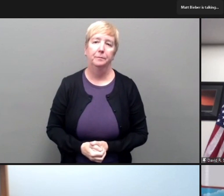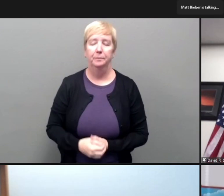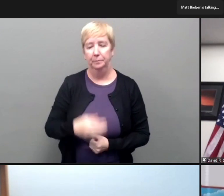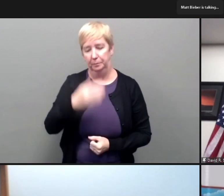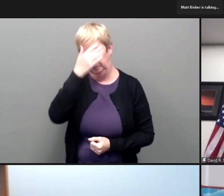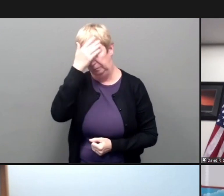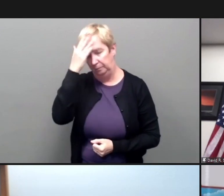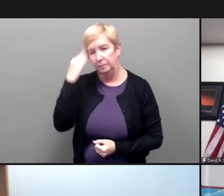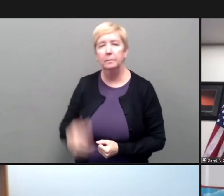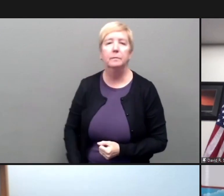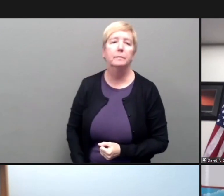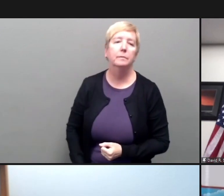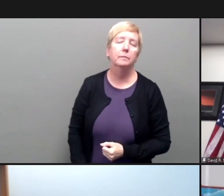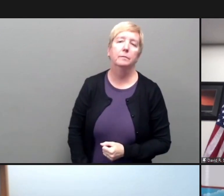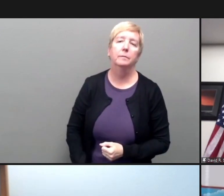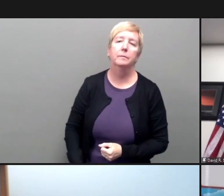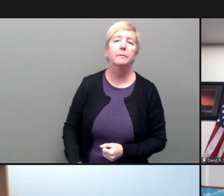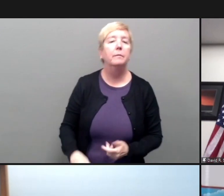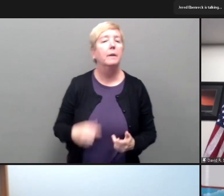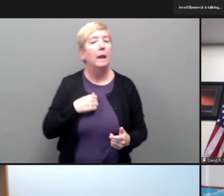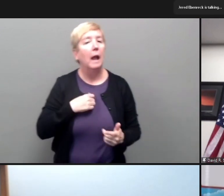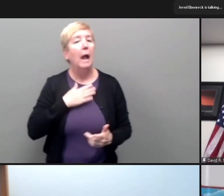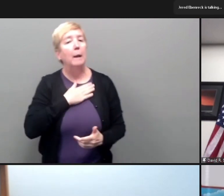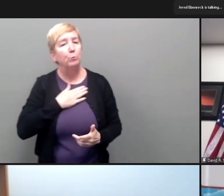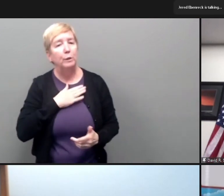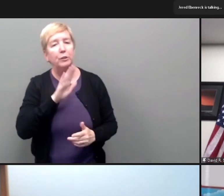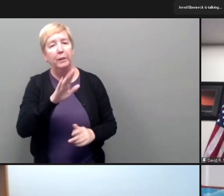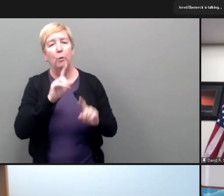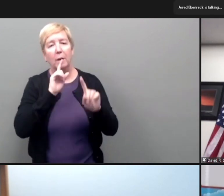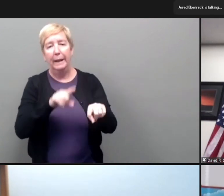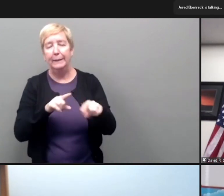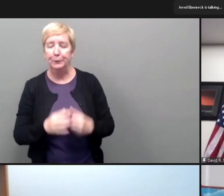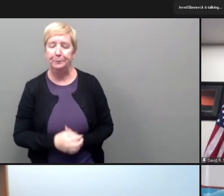Thanks, Well, Dr. Spade. I appreciate the answer.